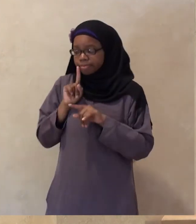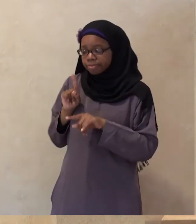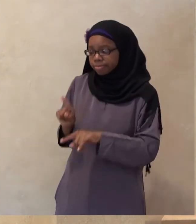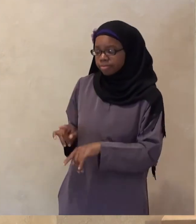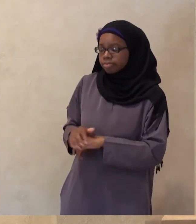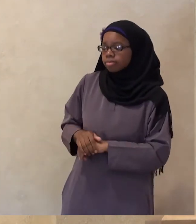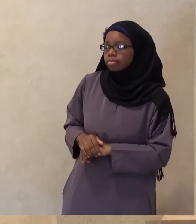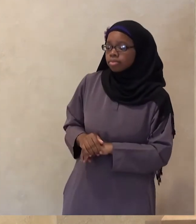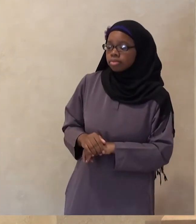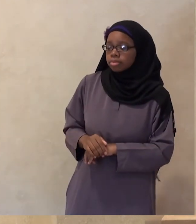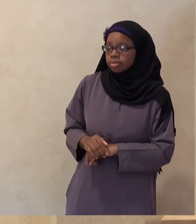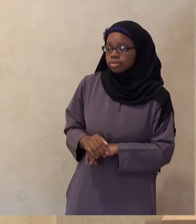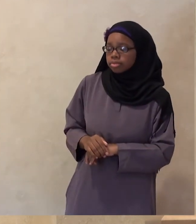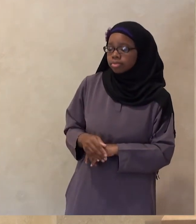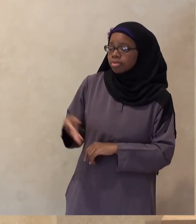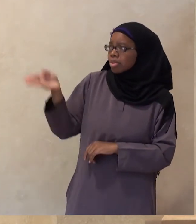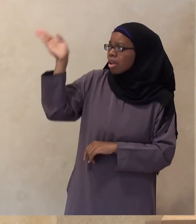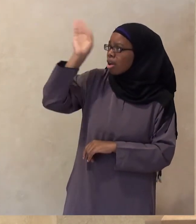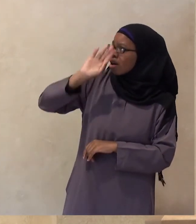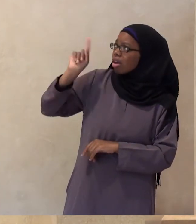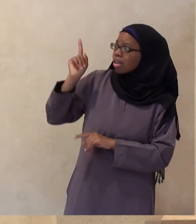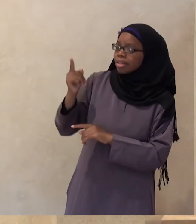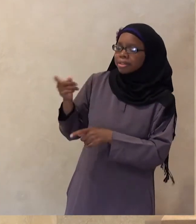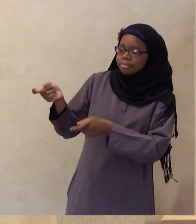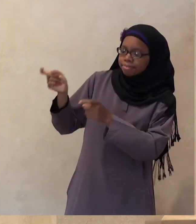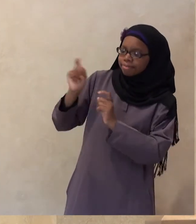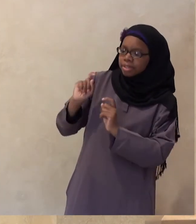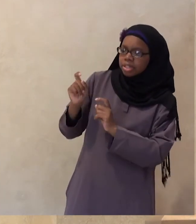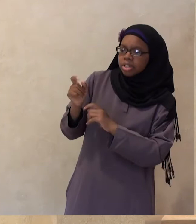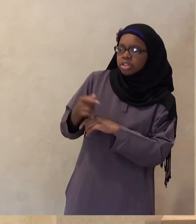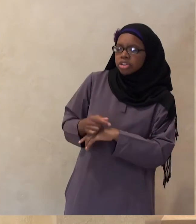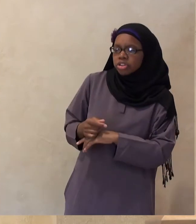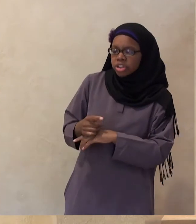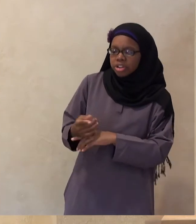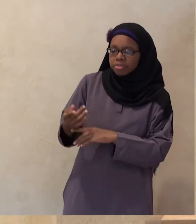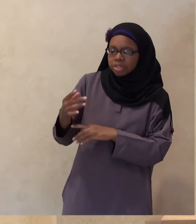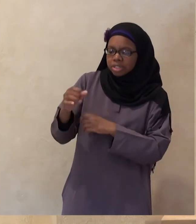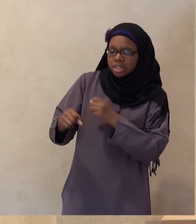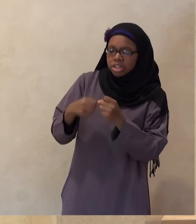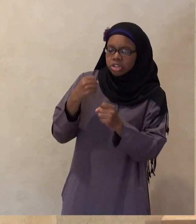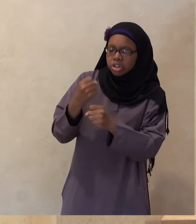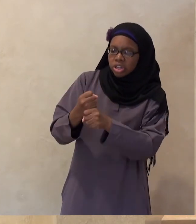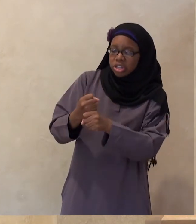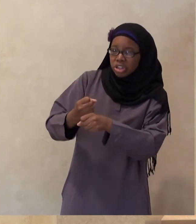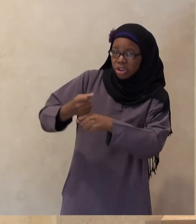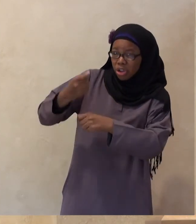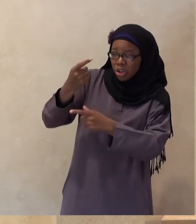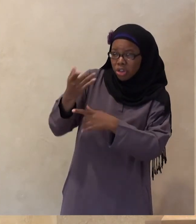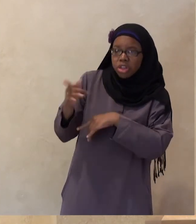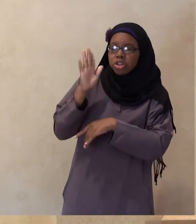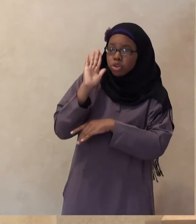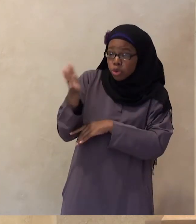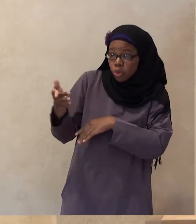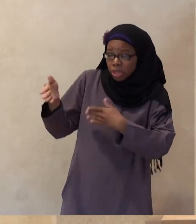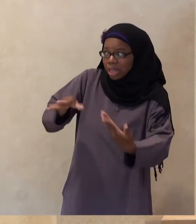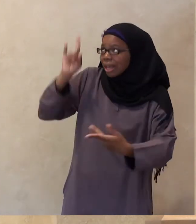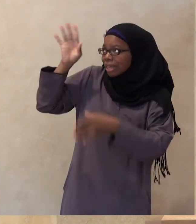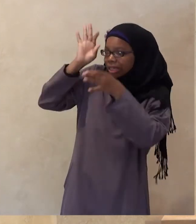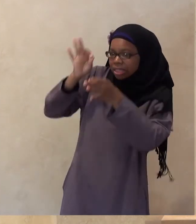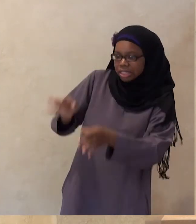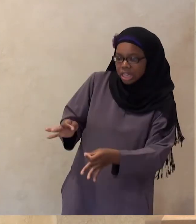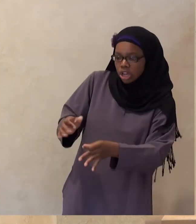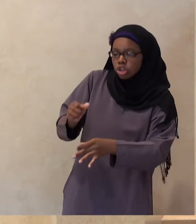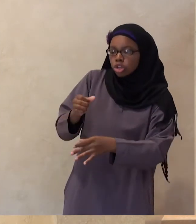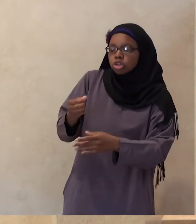Allah subhanahu wa ta'ala assigns the year of death for each person in the month of Sha'ban. Thus, I wish my